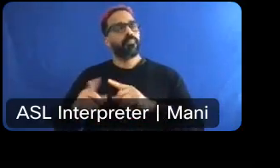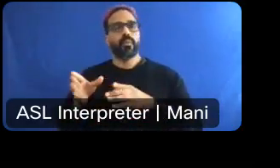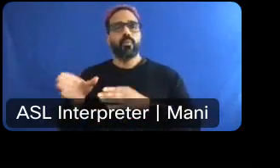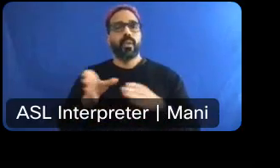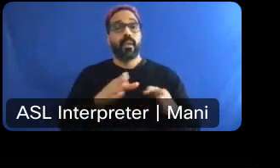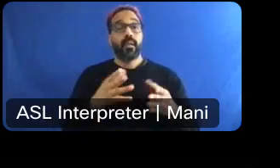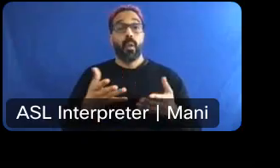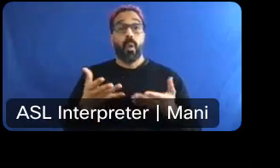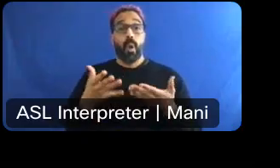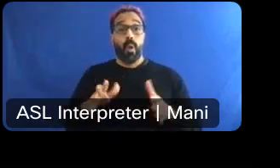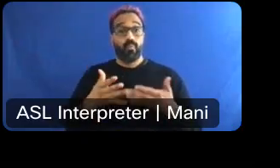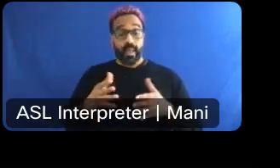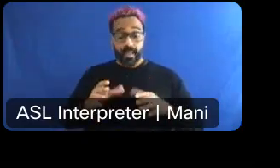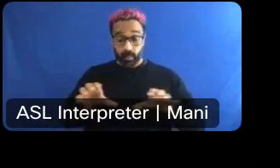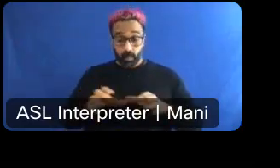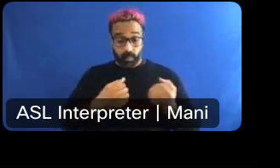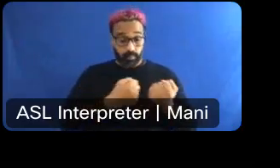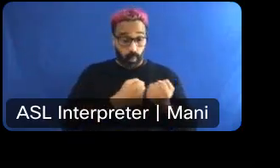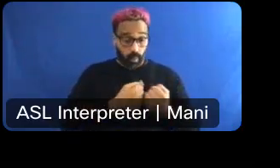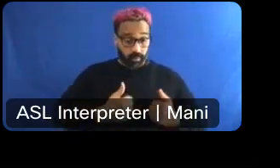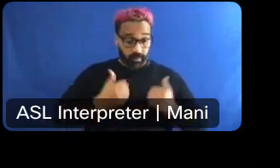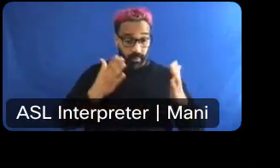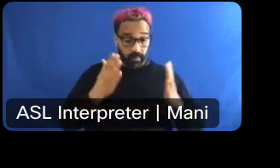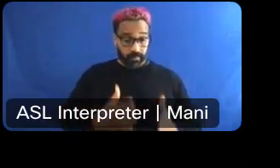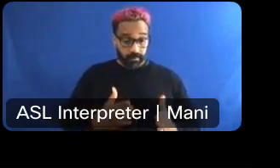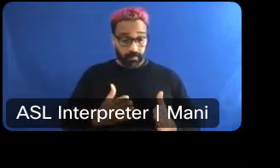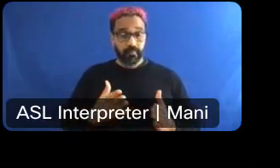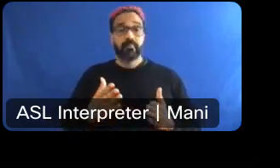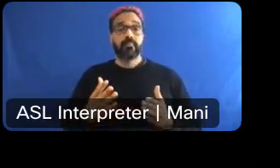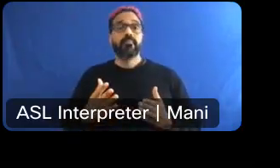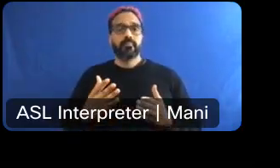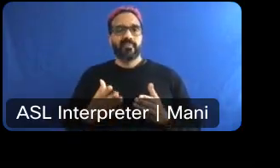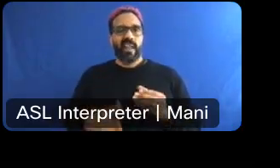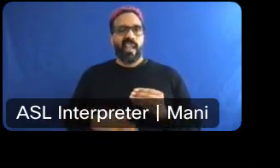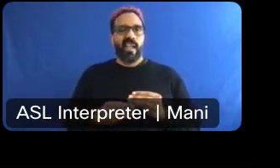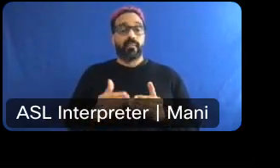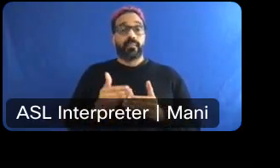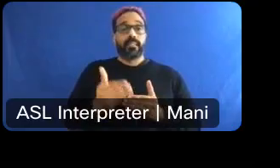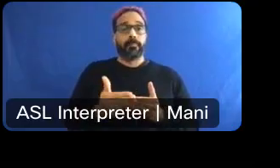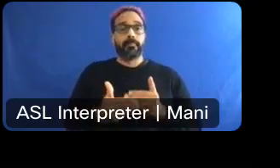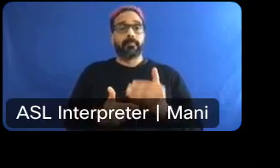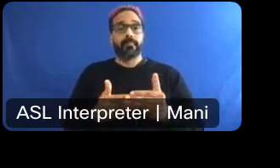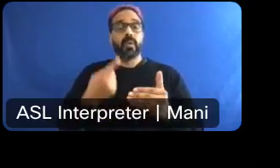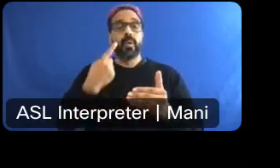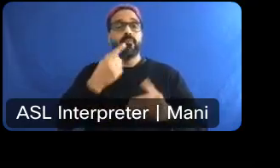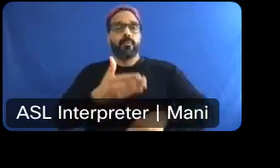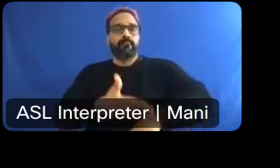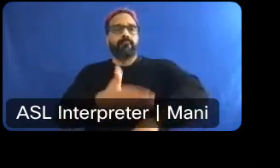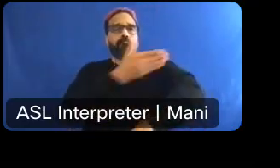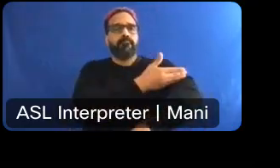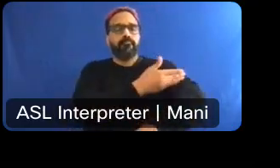already doing and then put in steps to improve the practices we already